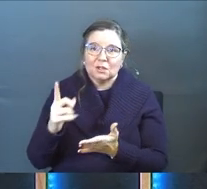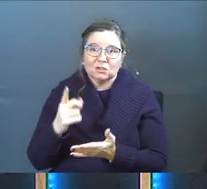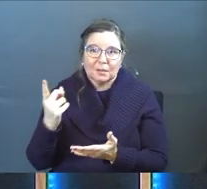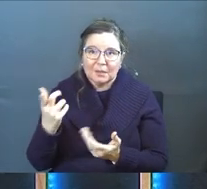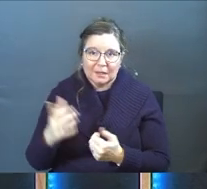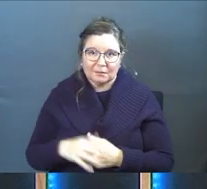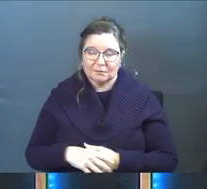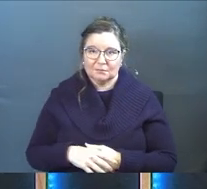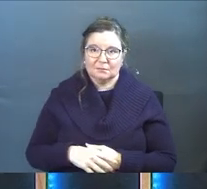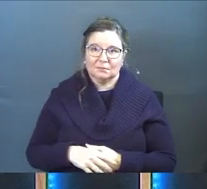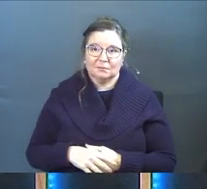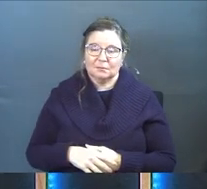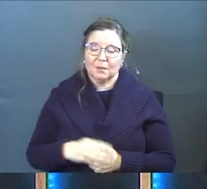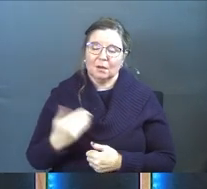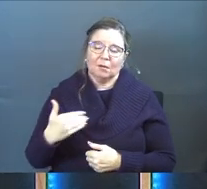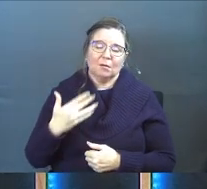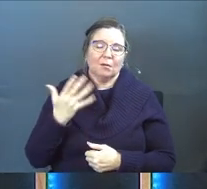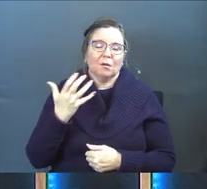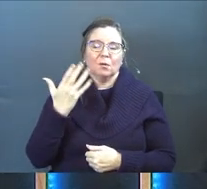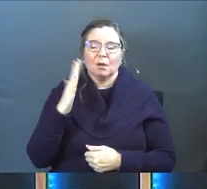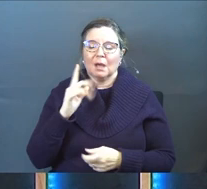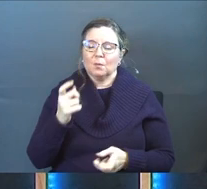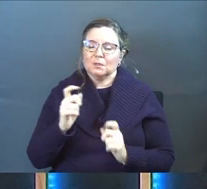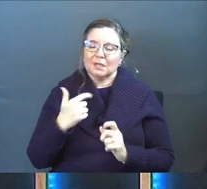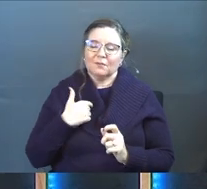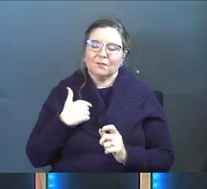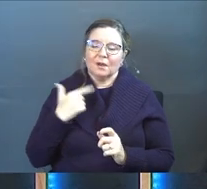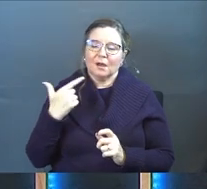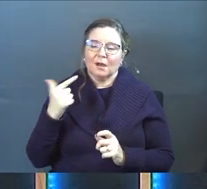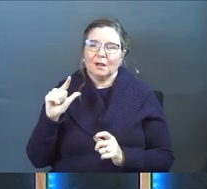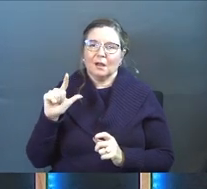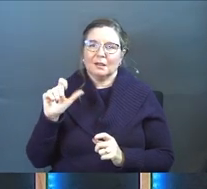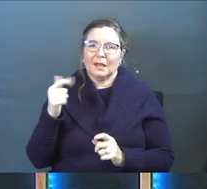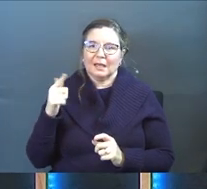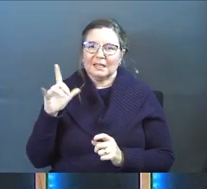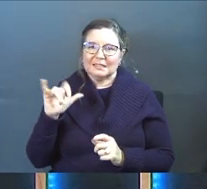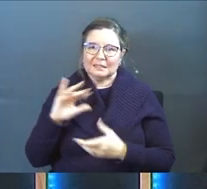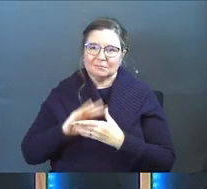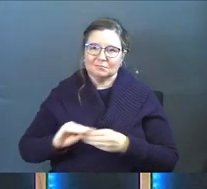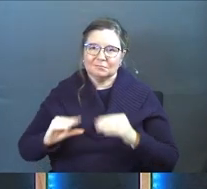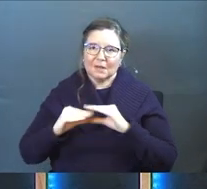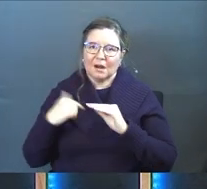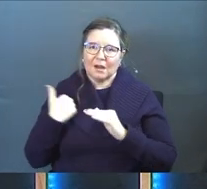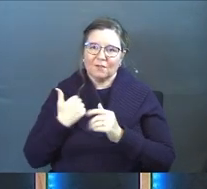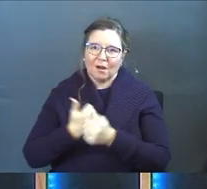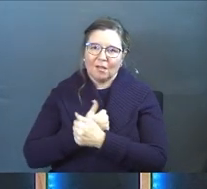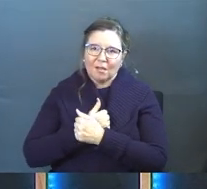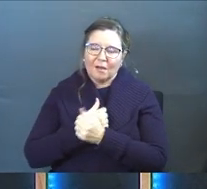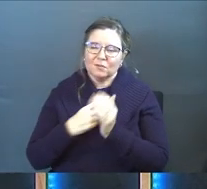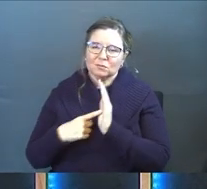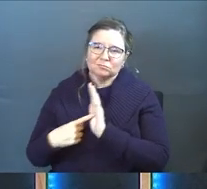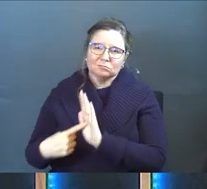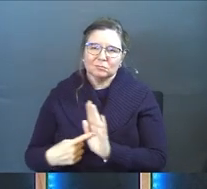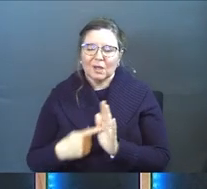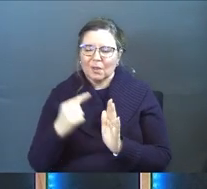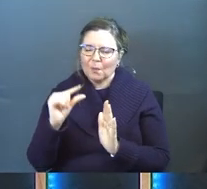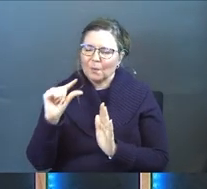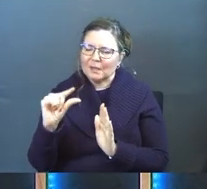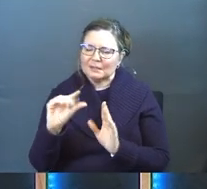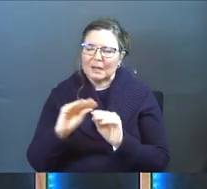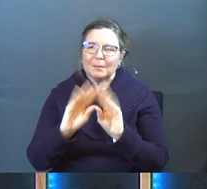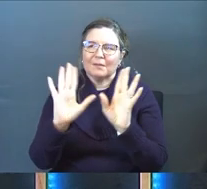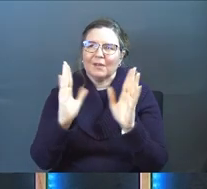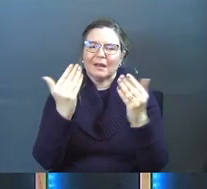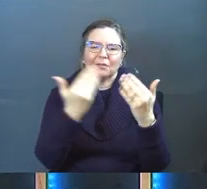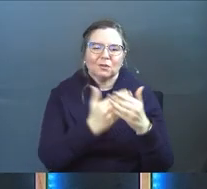something. But oh God, would you give us a legacy in our love that is there's one tiny bit of light in a